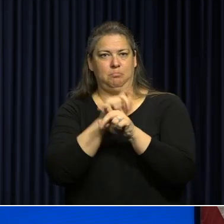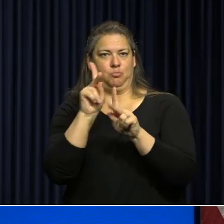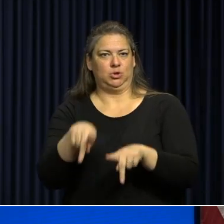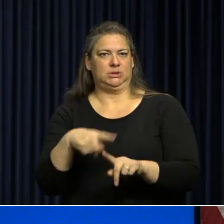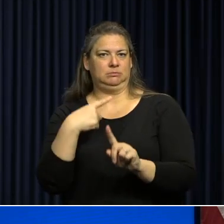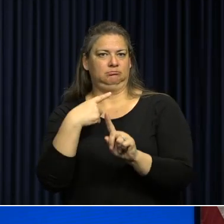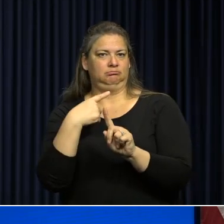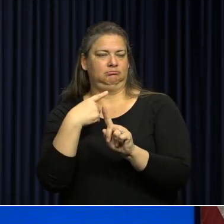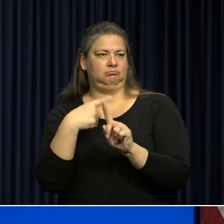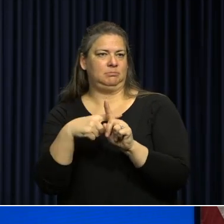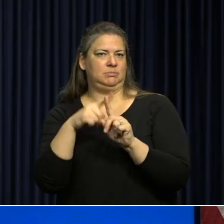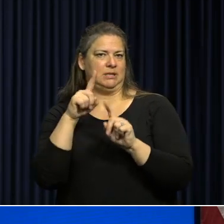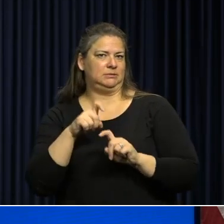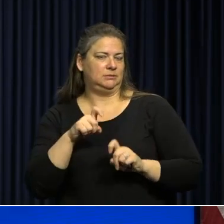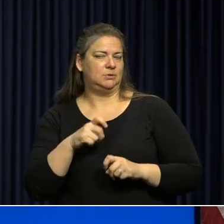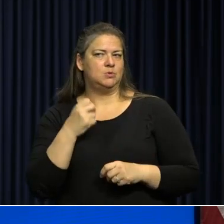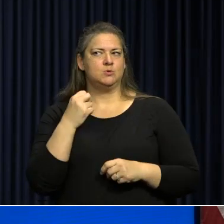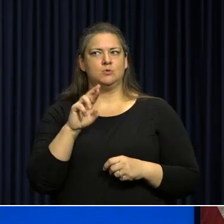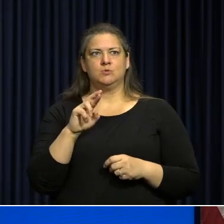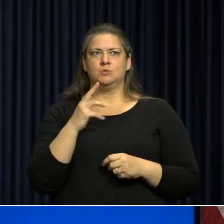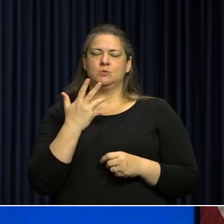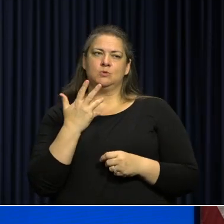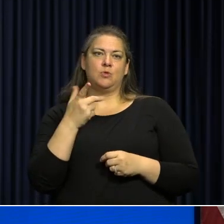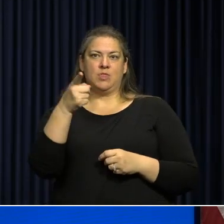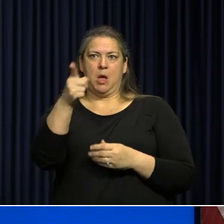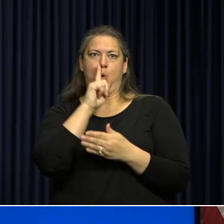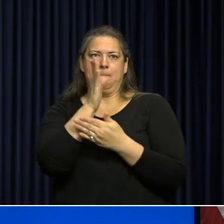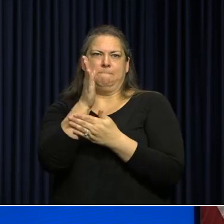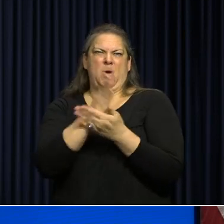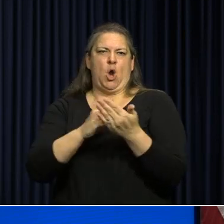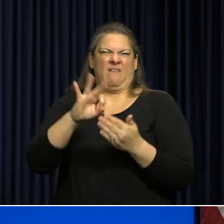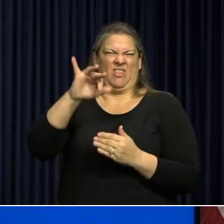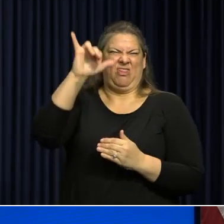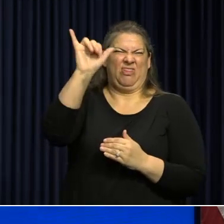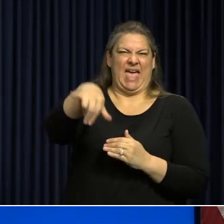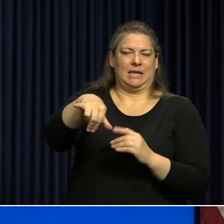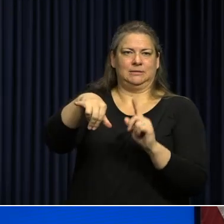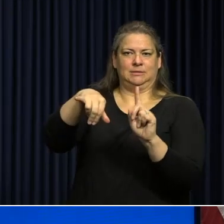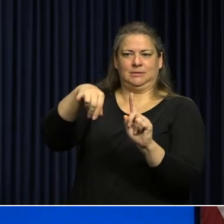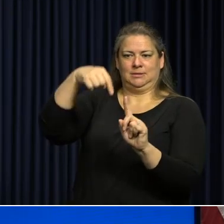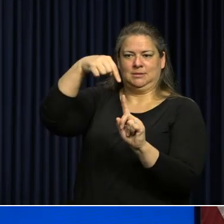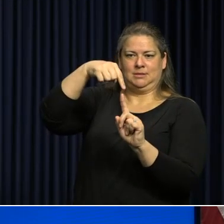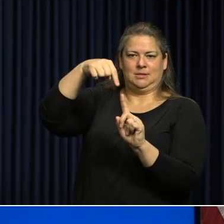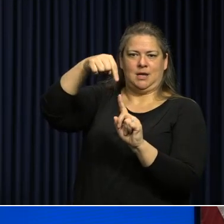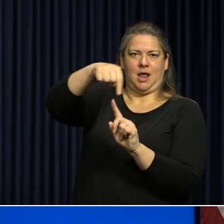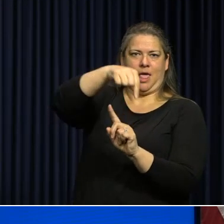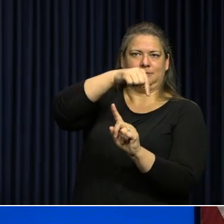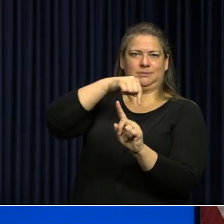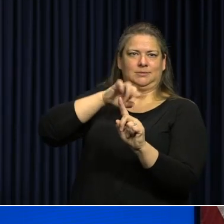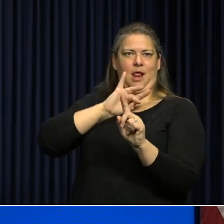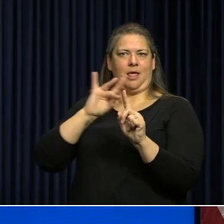individuals there that are part of those trace contacts. They can't come back in the facility. It